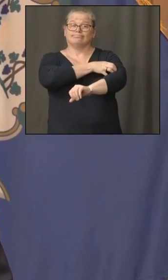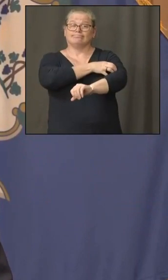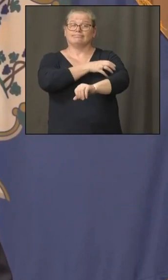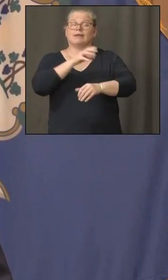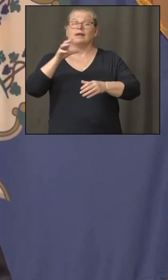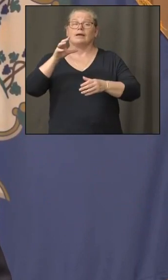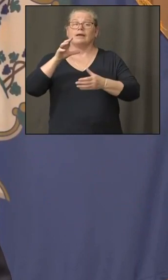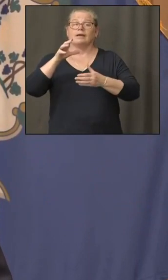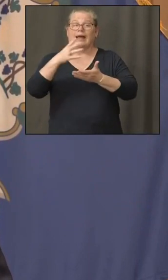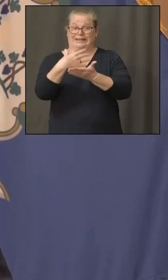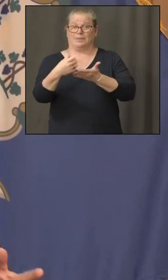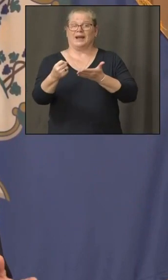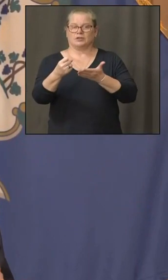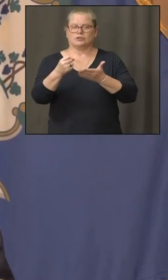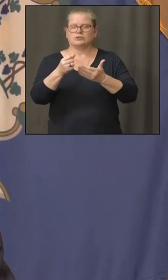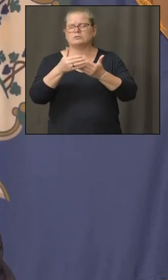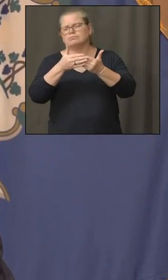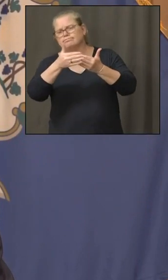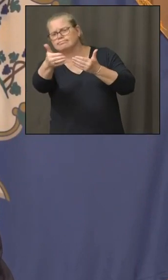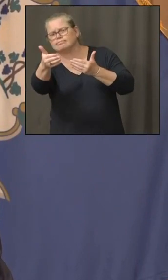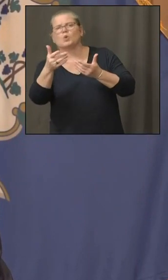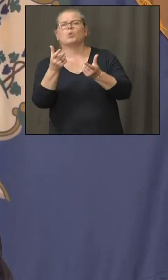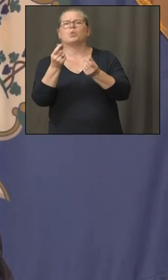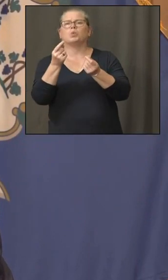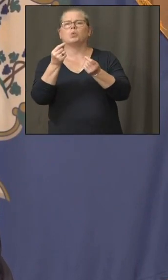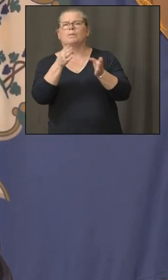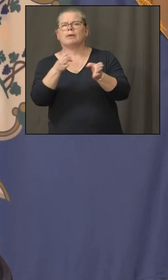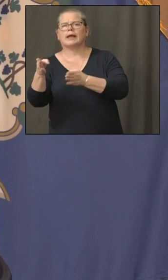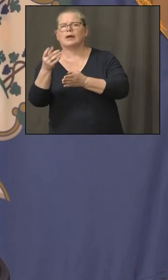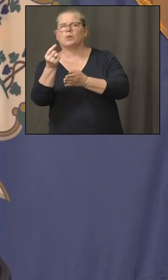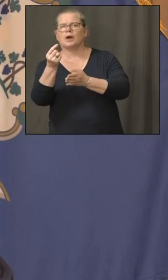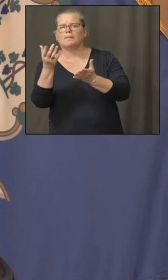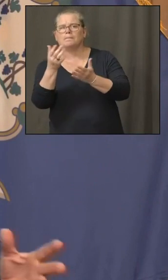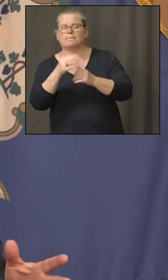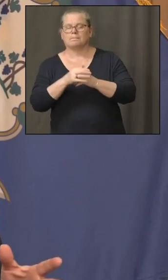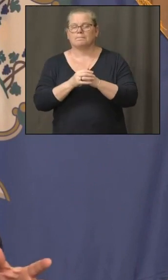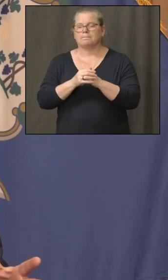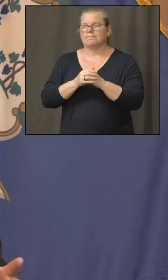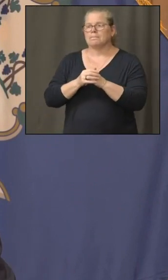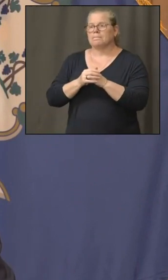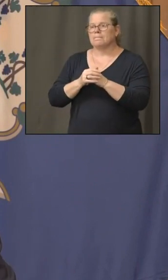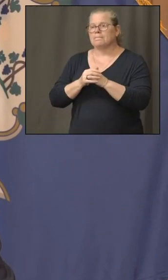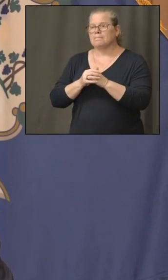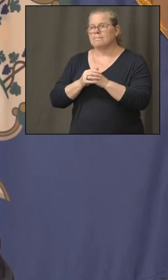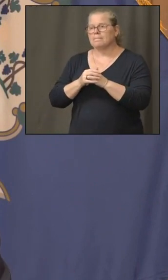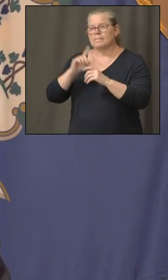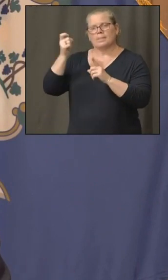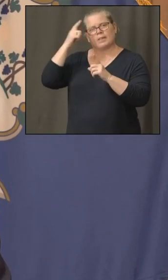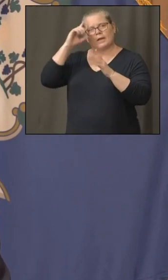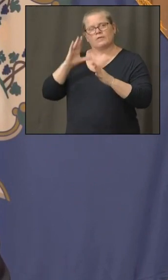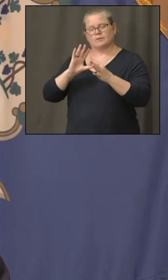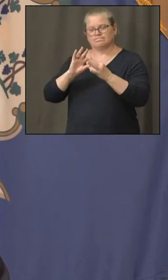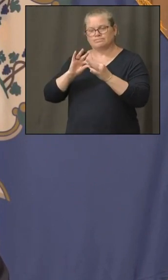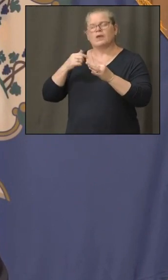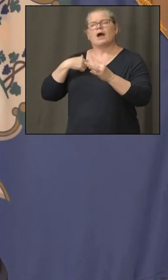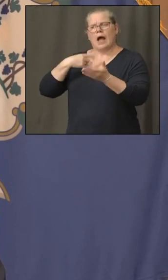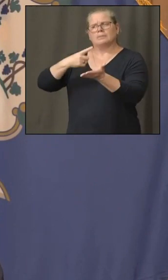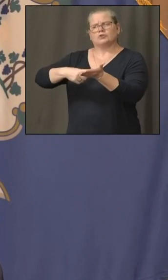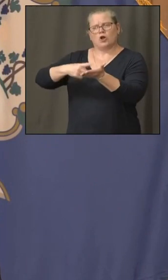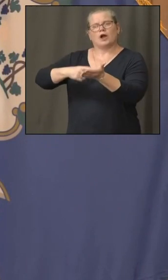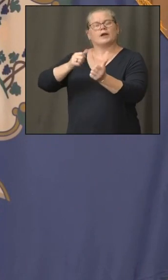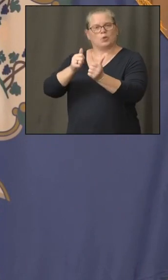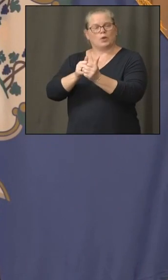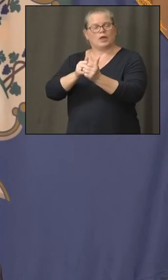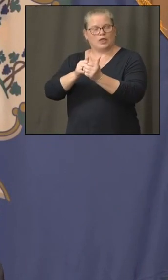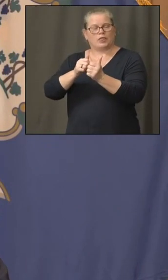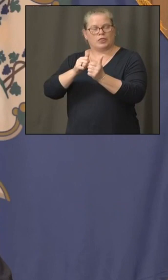legislature and get a better idea of which of the executive orders they'd like to continue. Because most of them are related